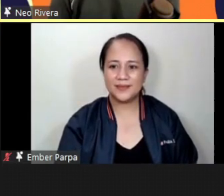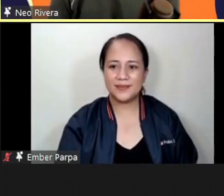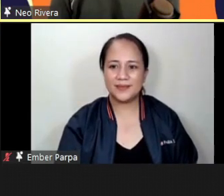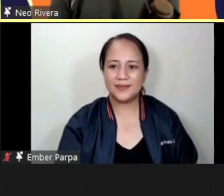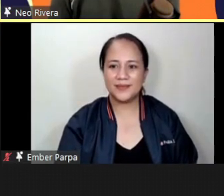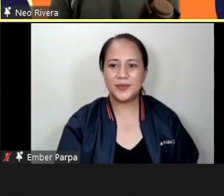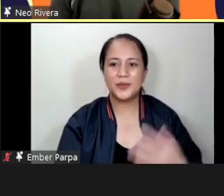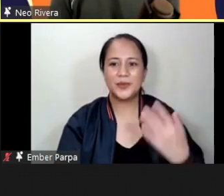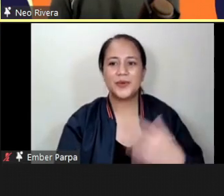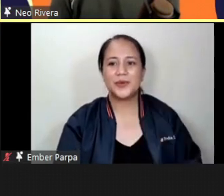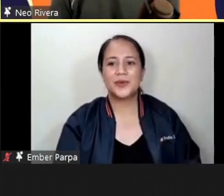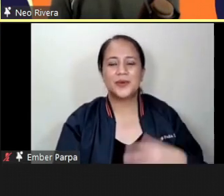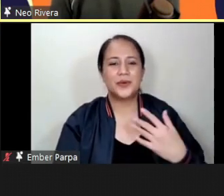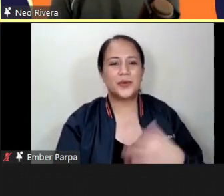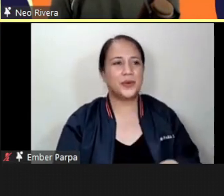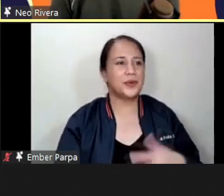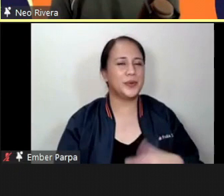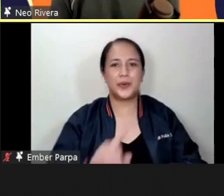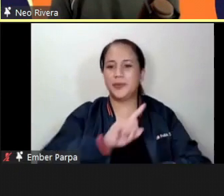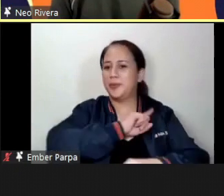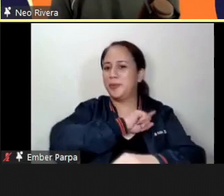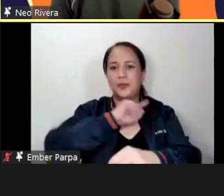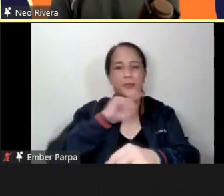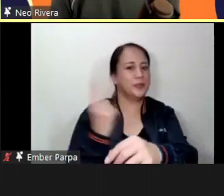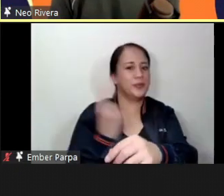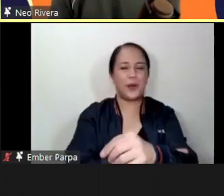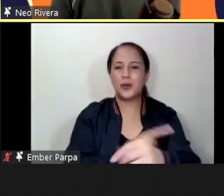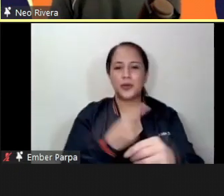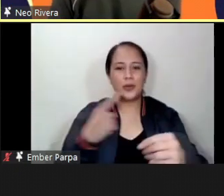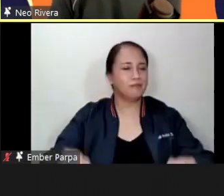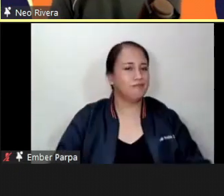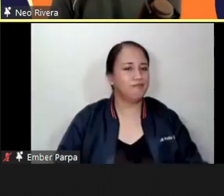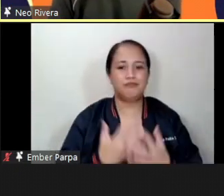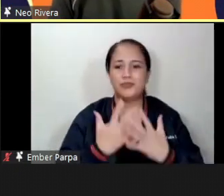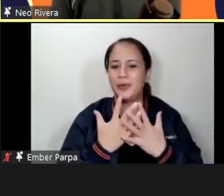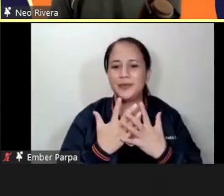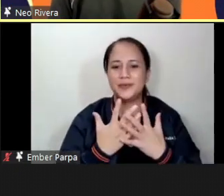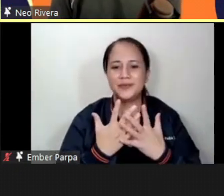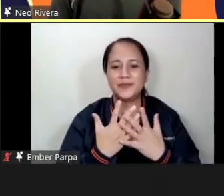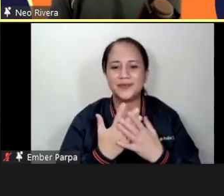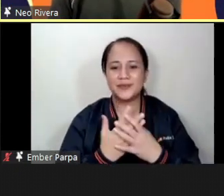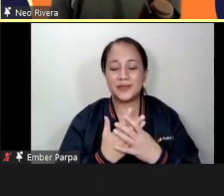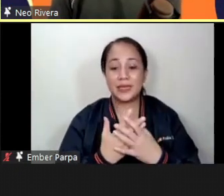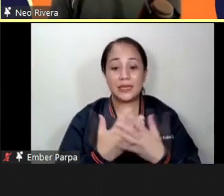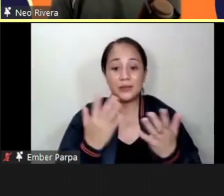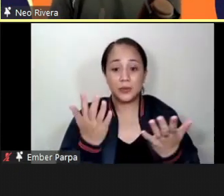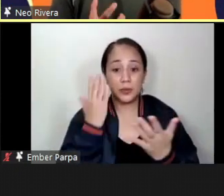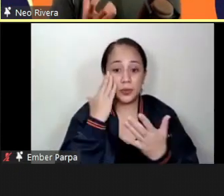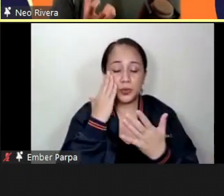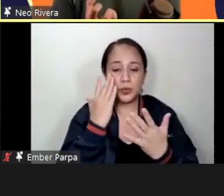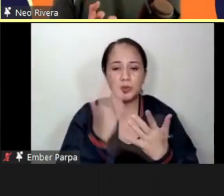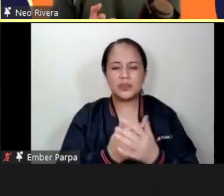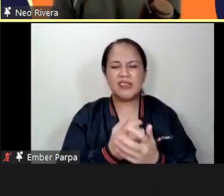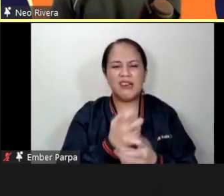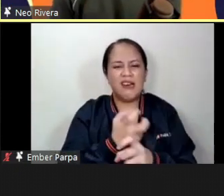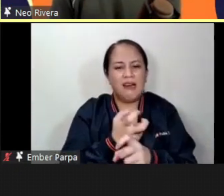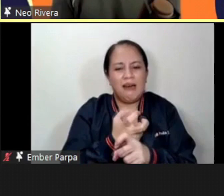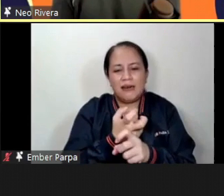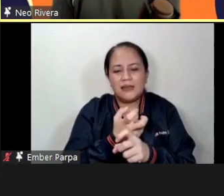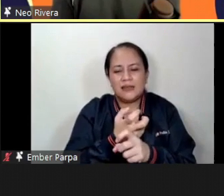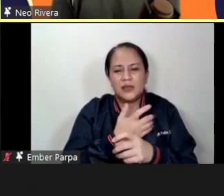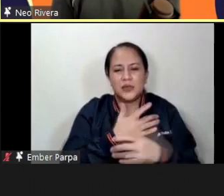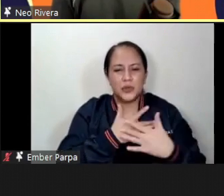That was just so powerful. That was so inspiring. Now, guys, it's so